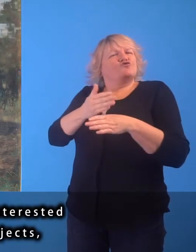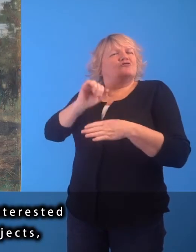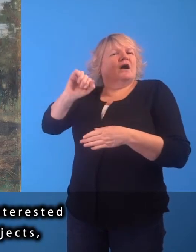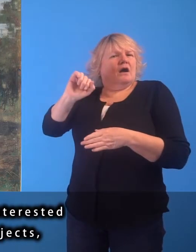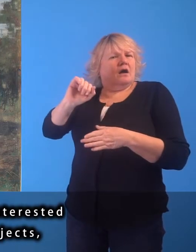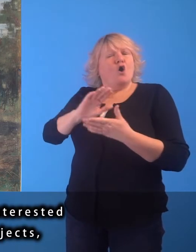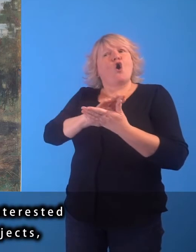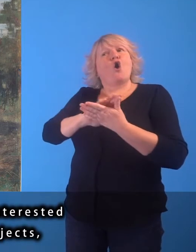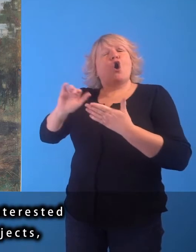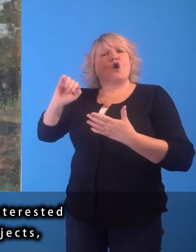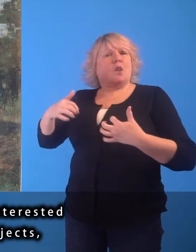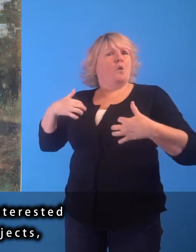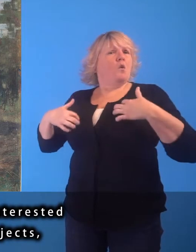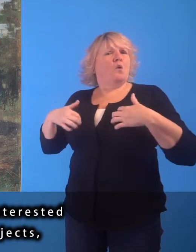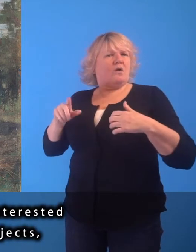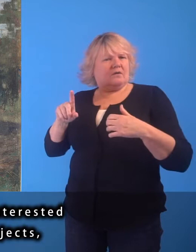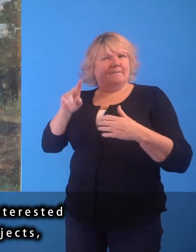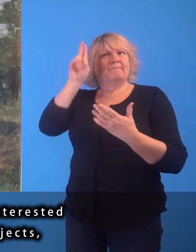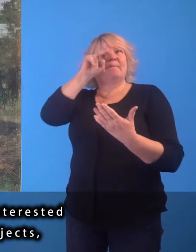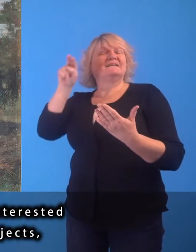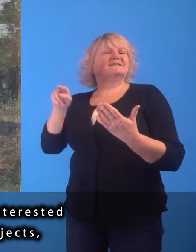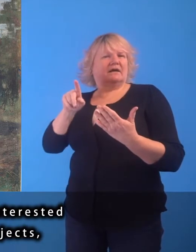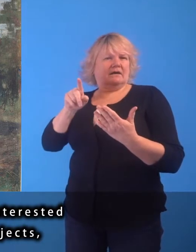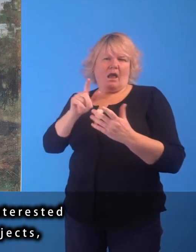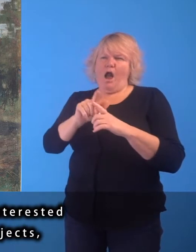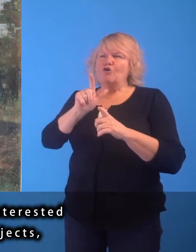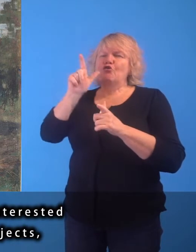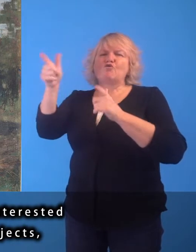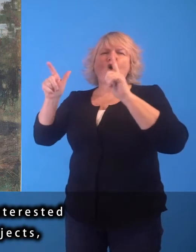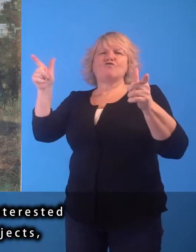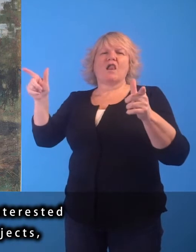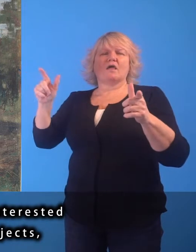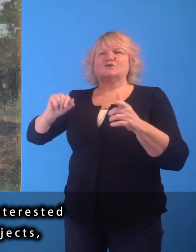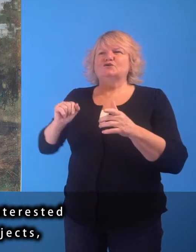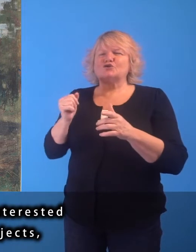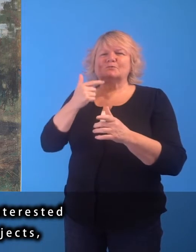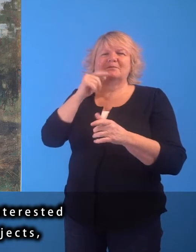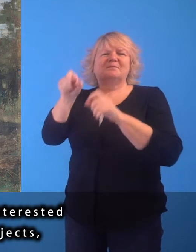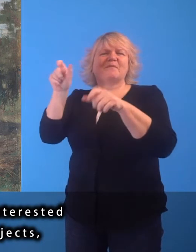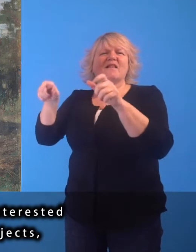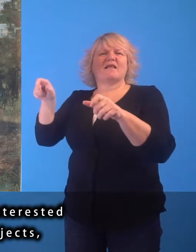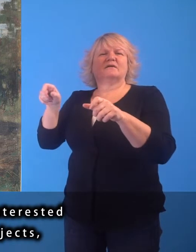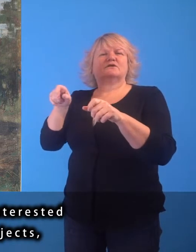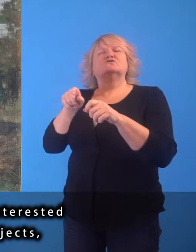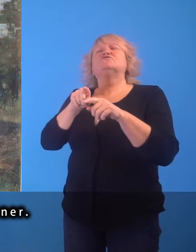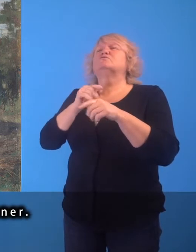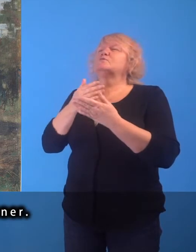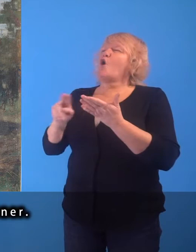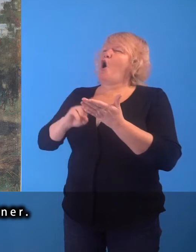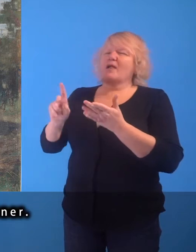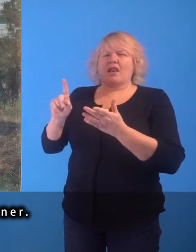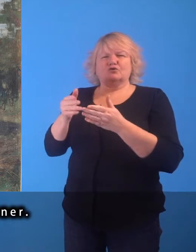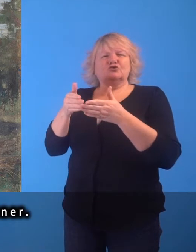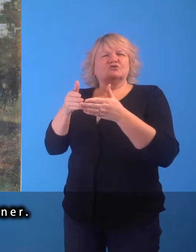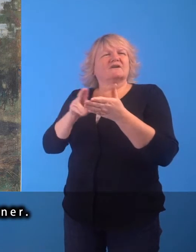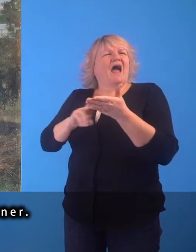Early in his career, Hornel was interested in painting rural Scottish subjects, generally